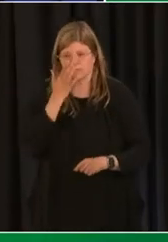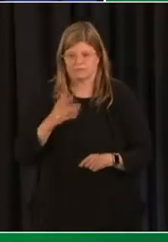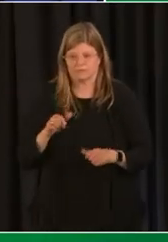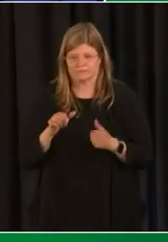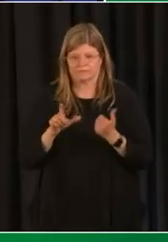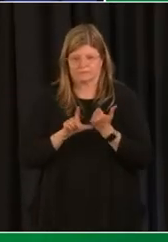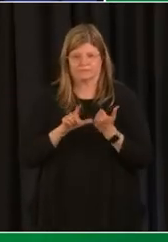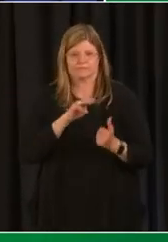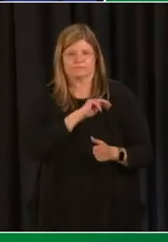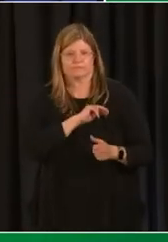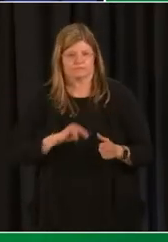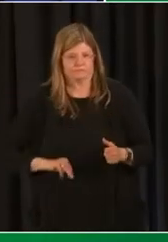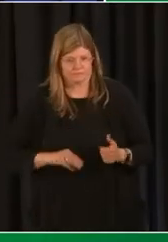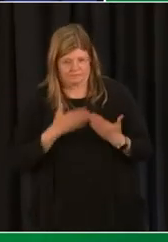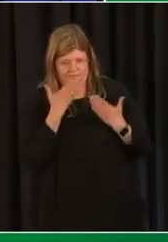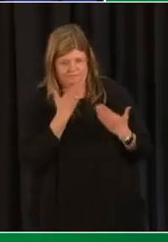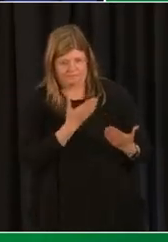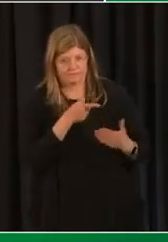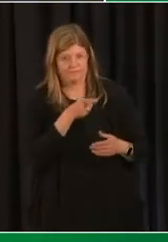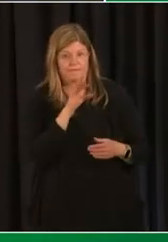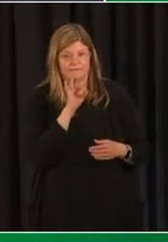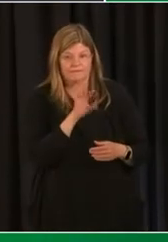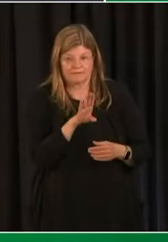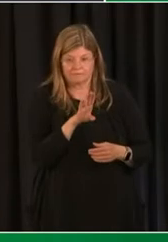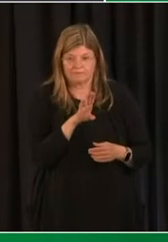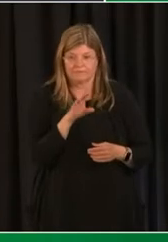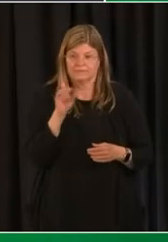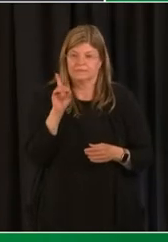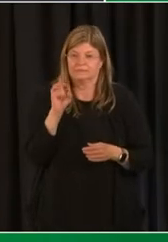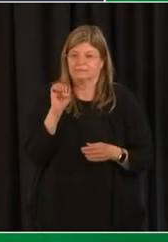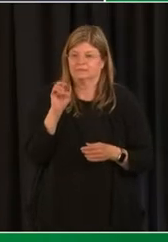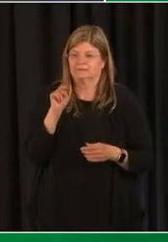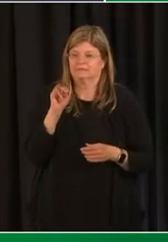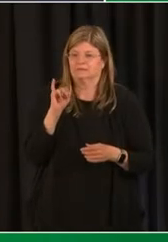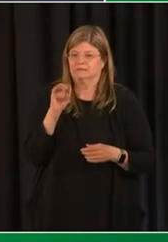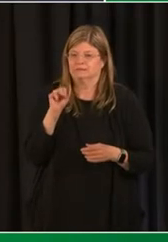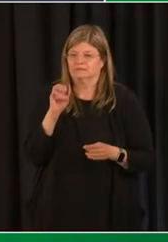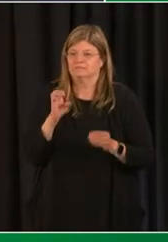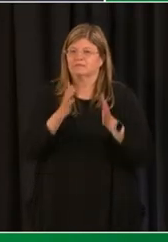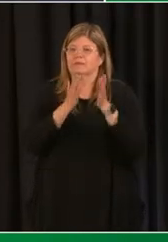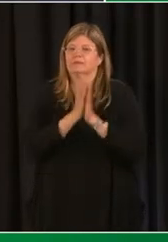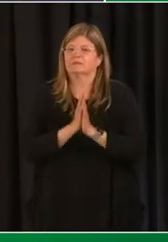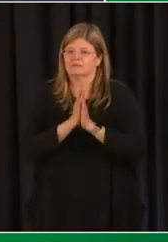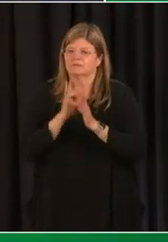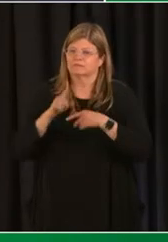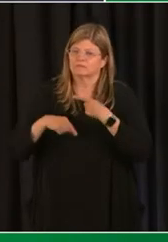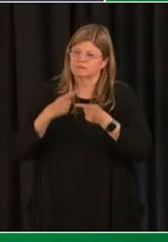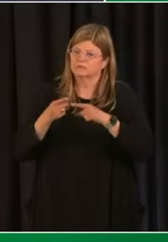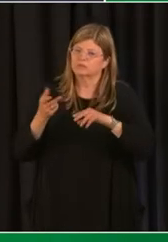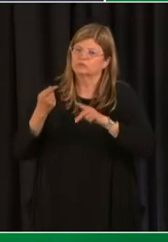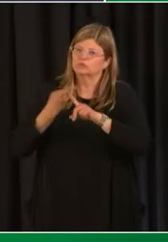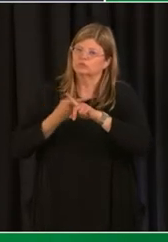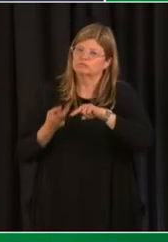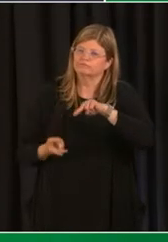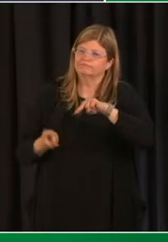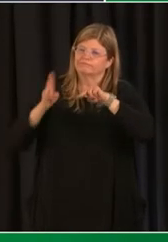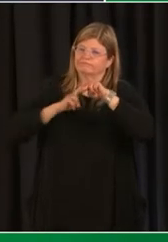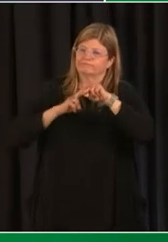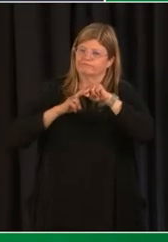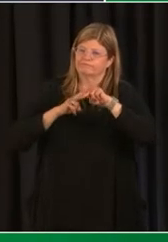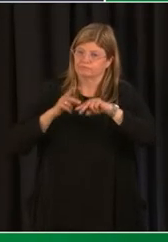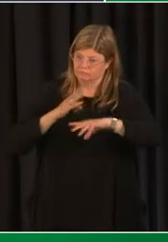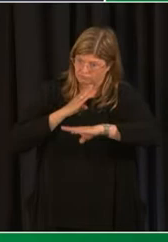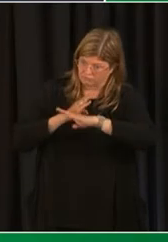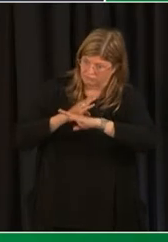then Denise on Facebook asked about rent increases and any prohibitions for 2021. Is that something